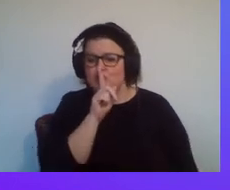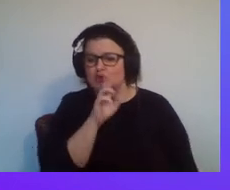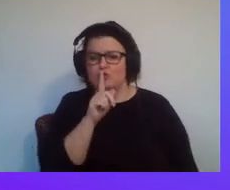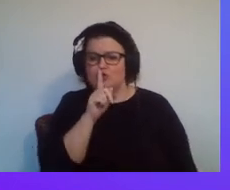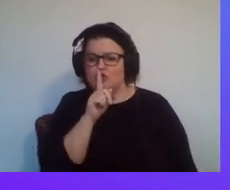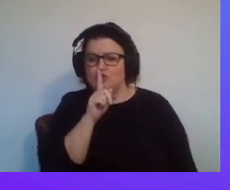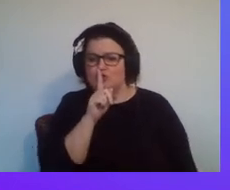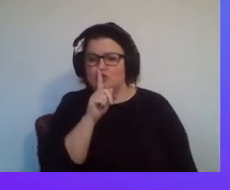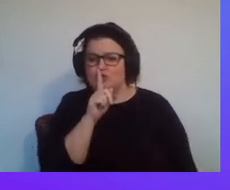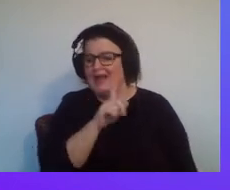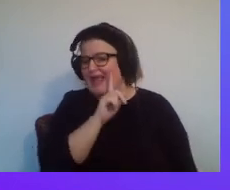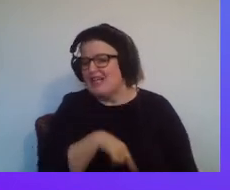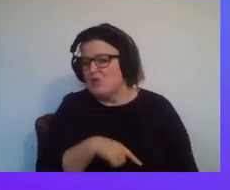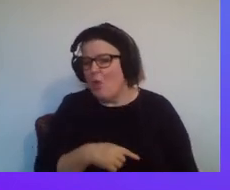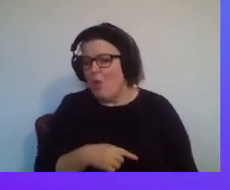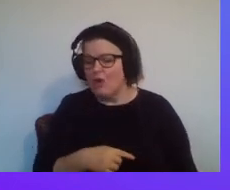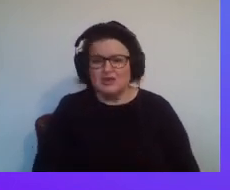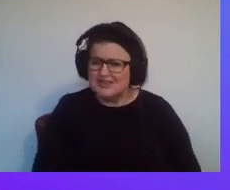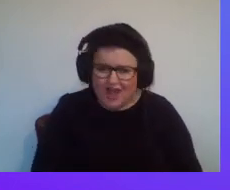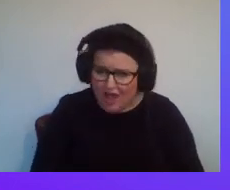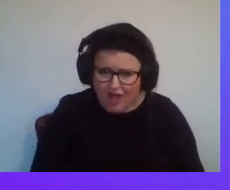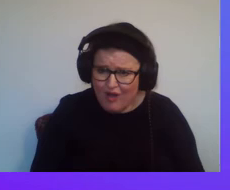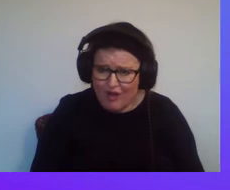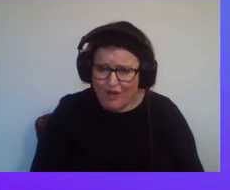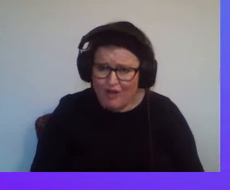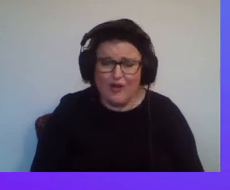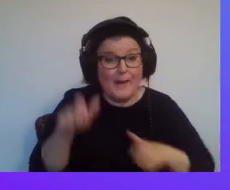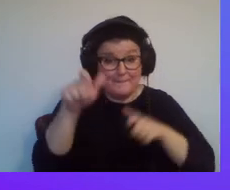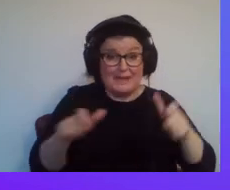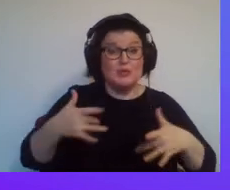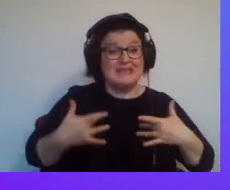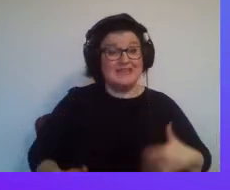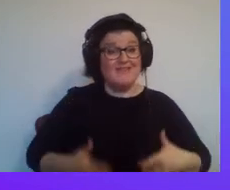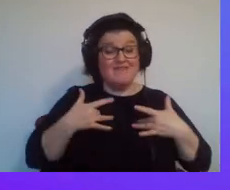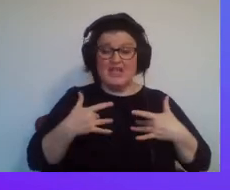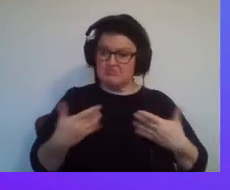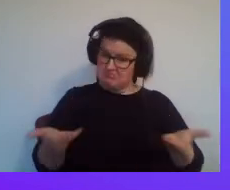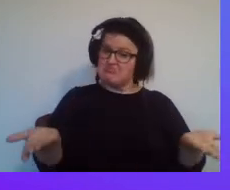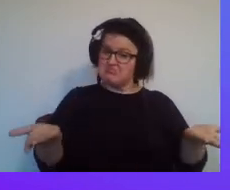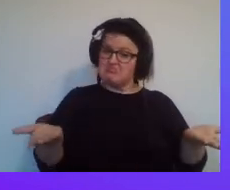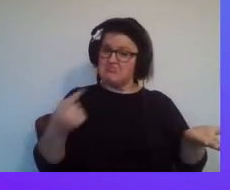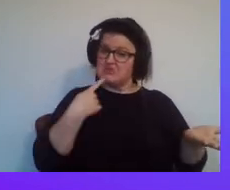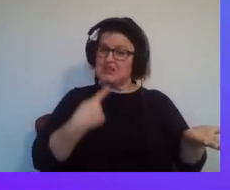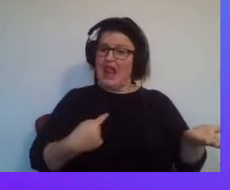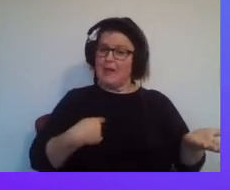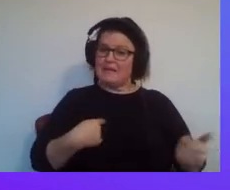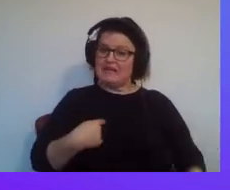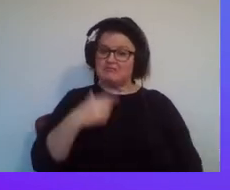free and open about their concerns without fear of being judged. You know, my